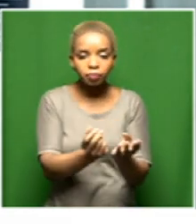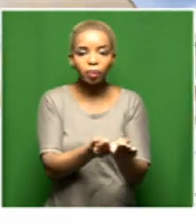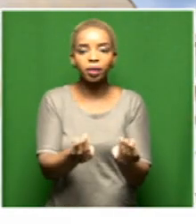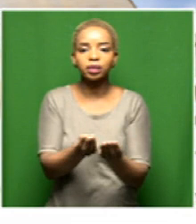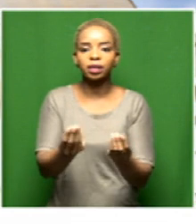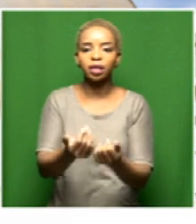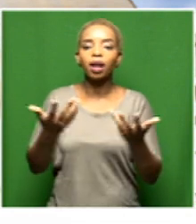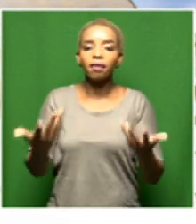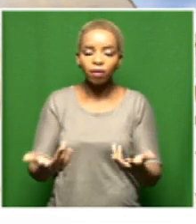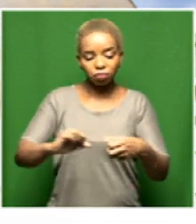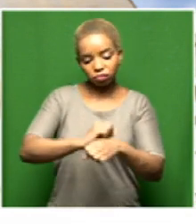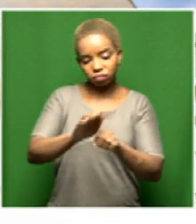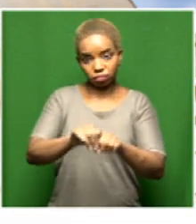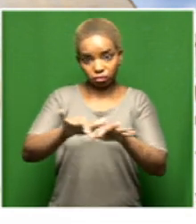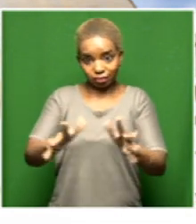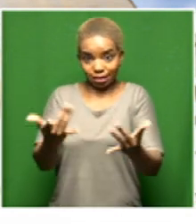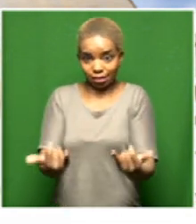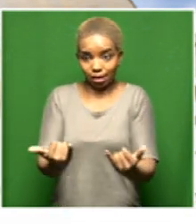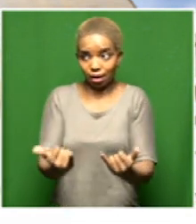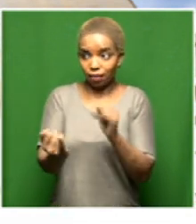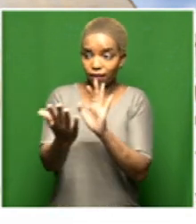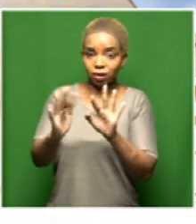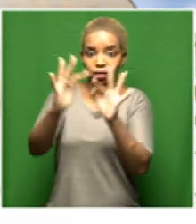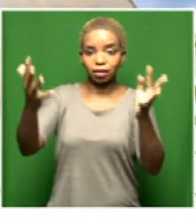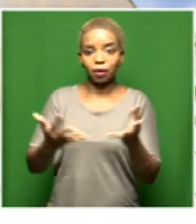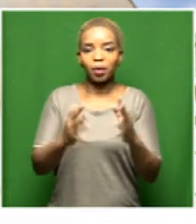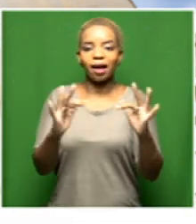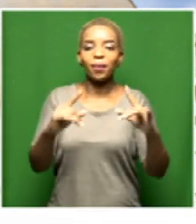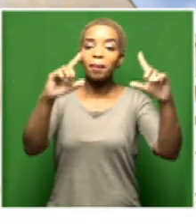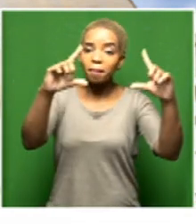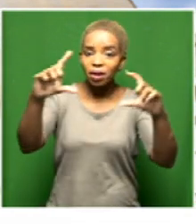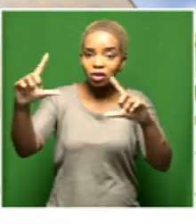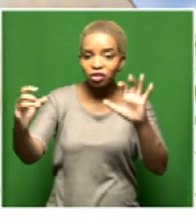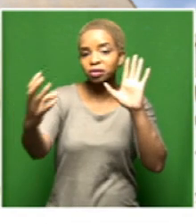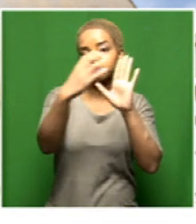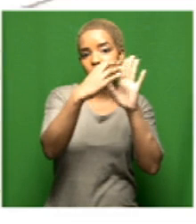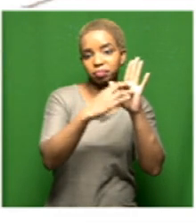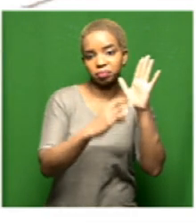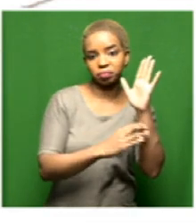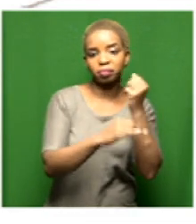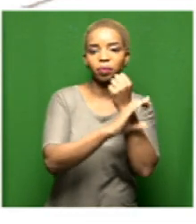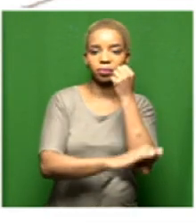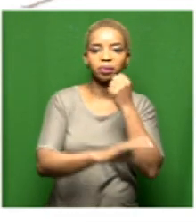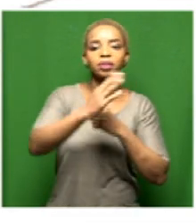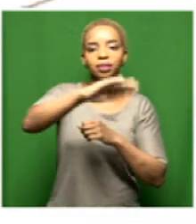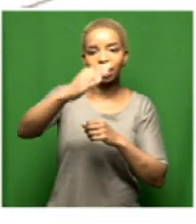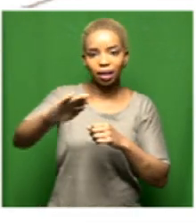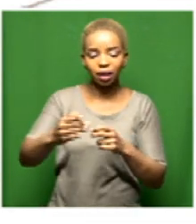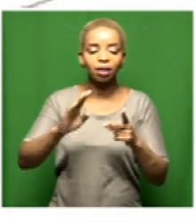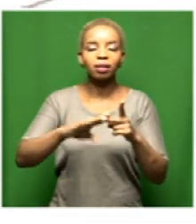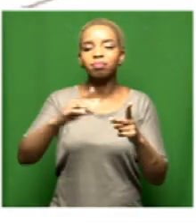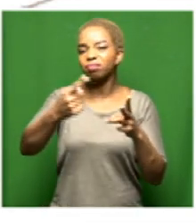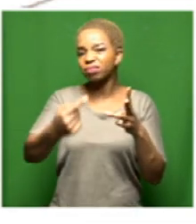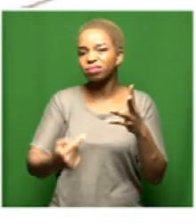pandemic which is facing the world. This will be done through pictures, social media posts, voice recordings and memes and so